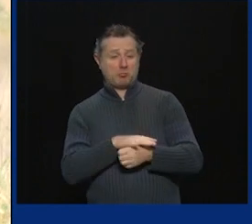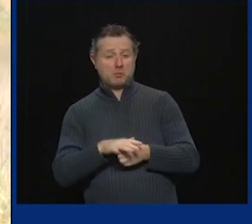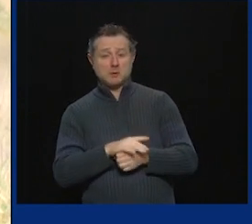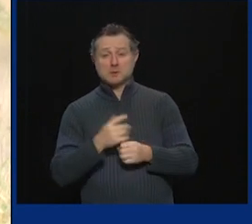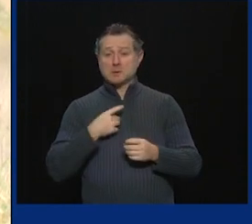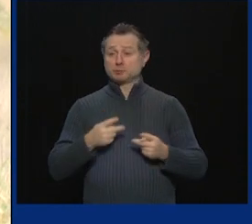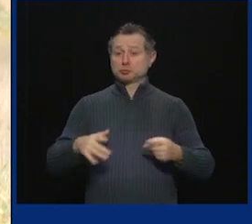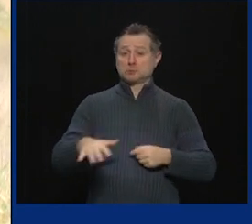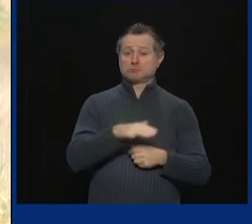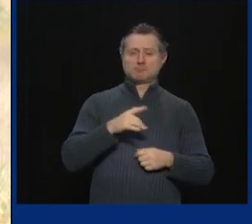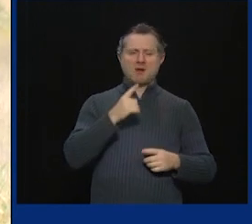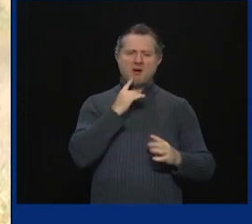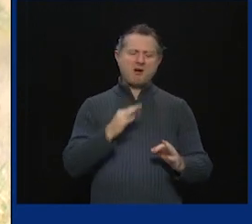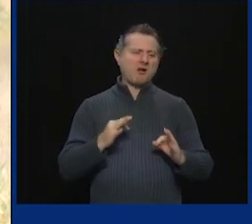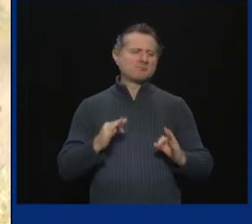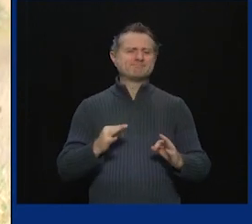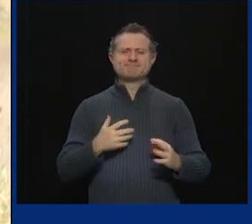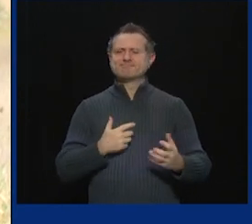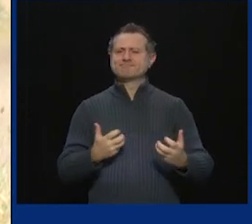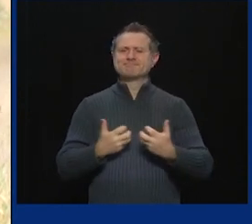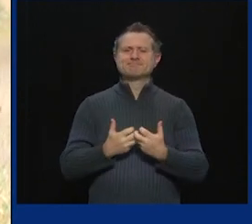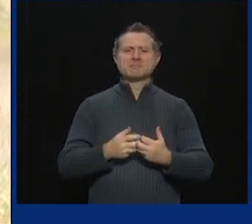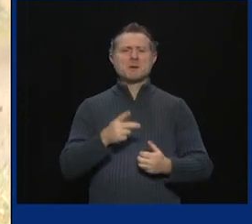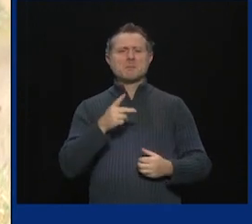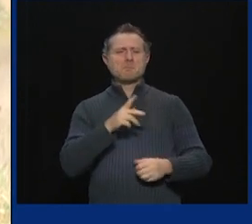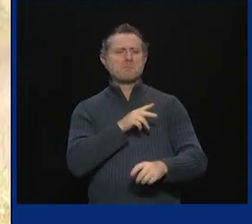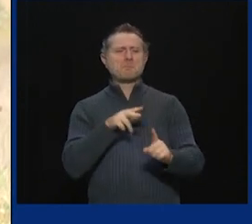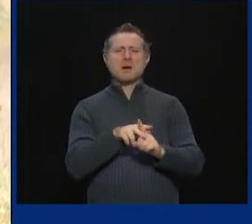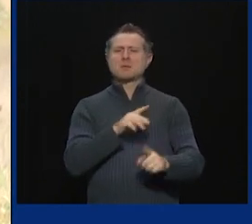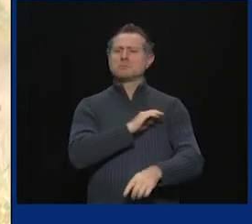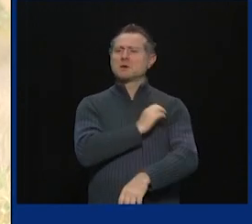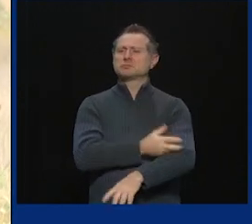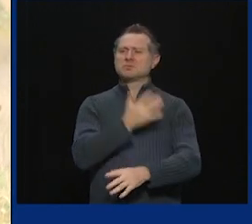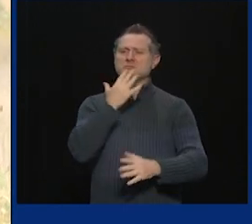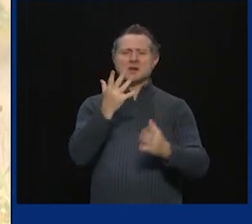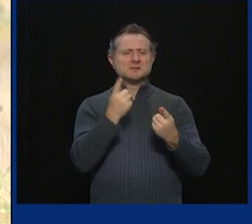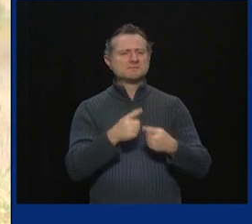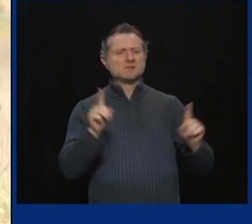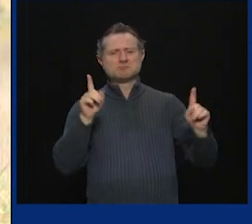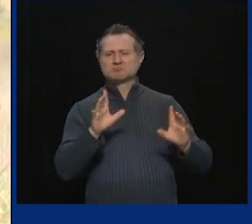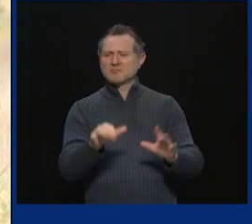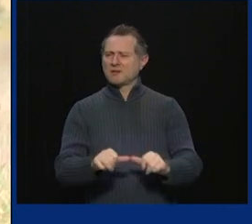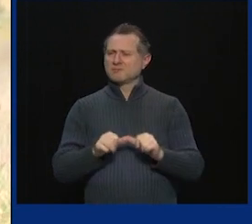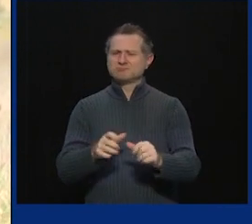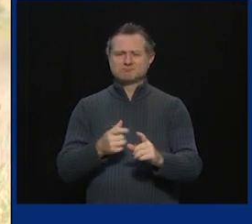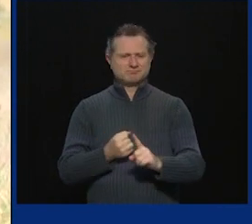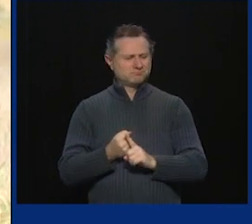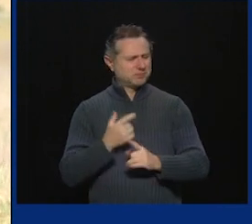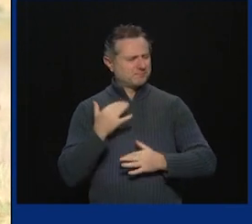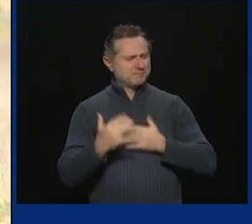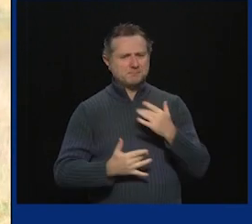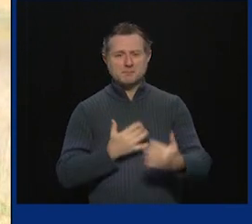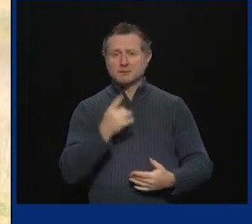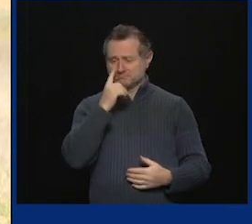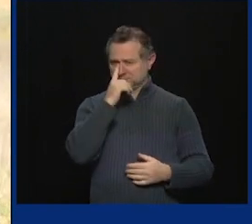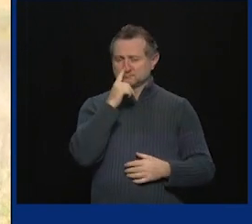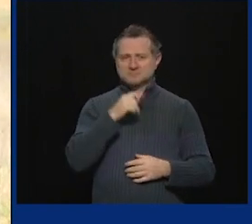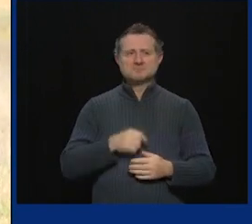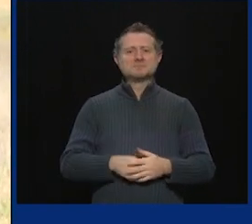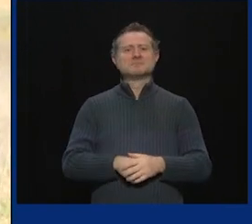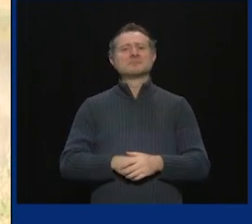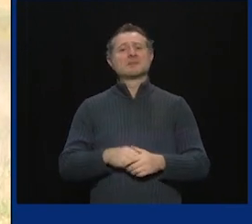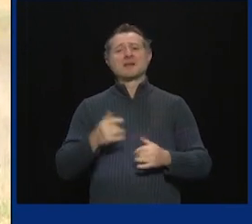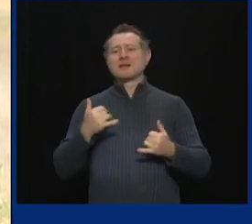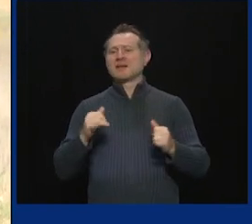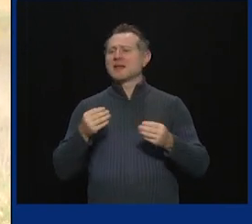to succeed and make a lasting impact. STAMP's infrastructure capacities, low-cost hydropower, land availability, transportation logistics,